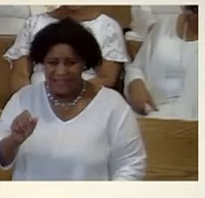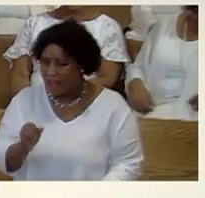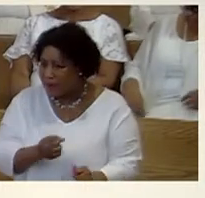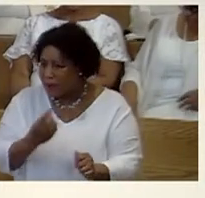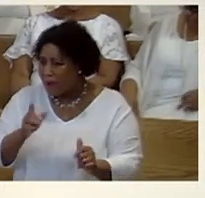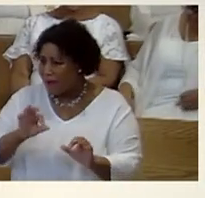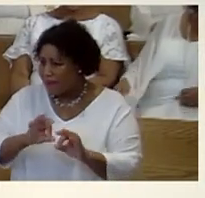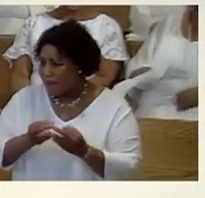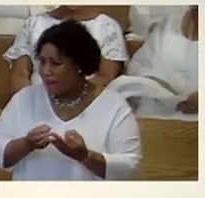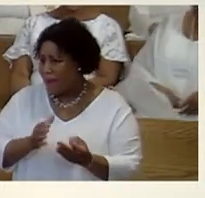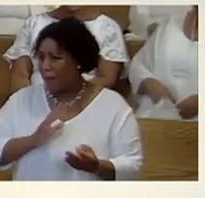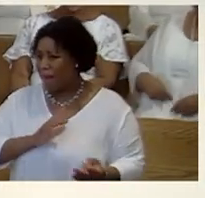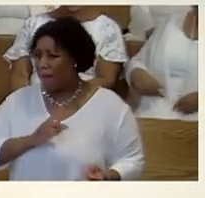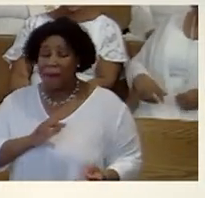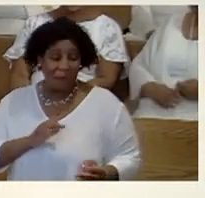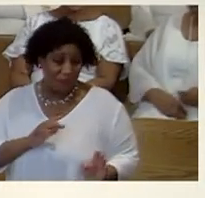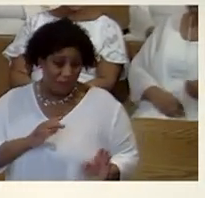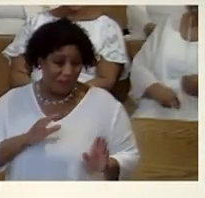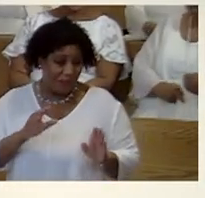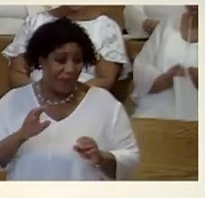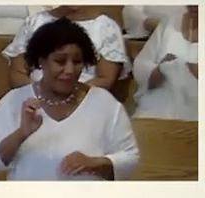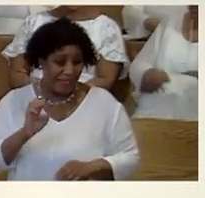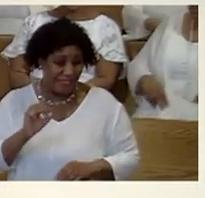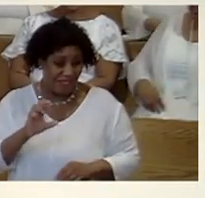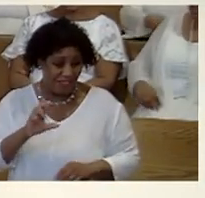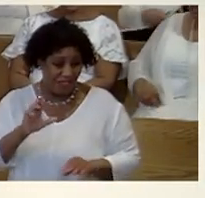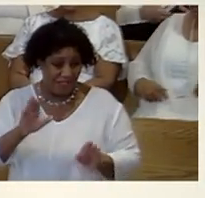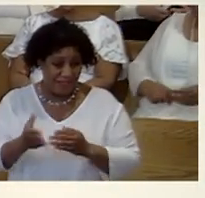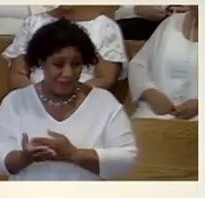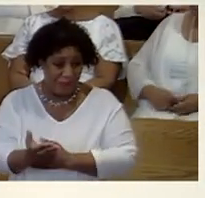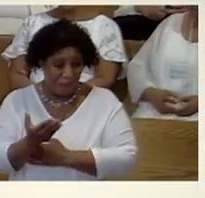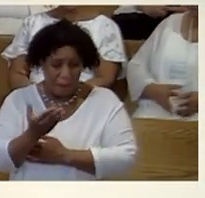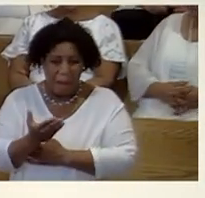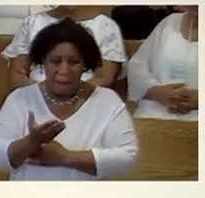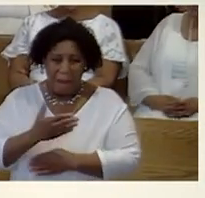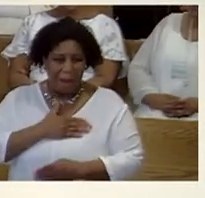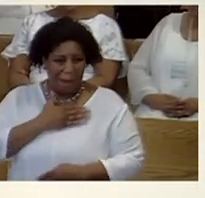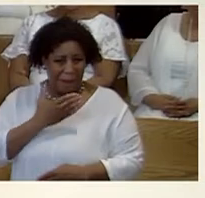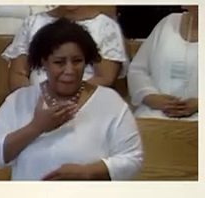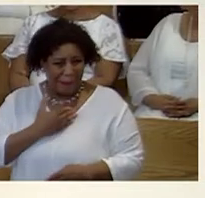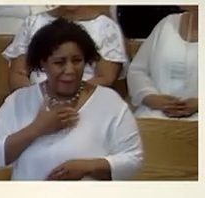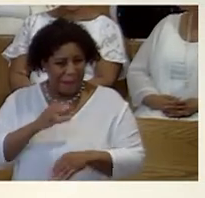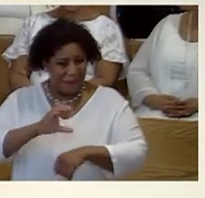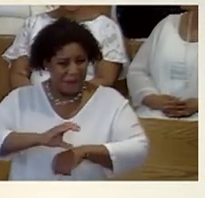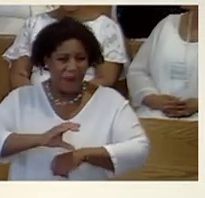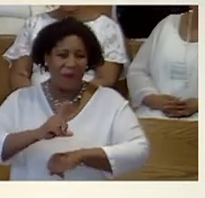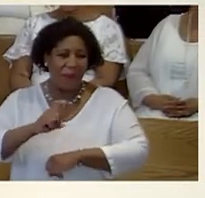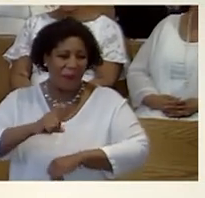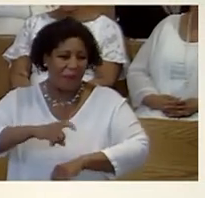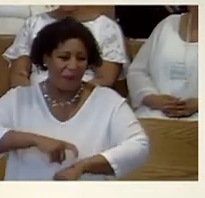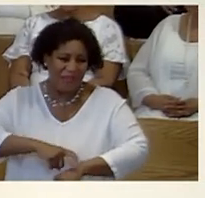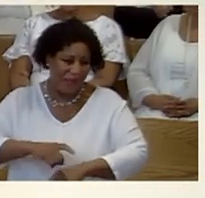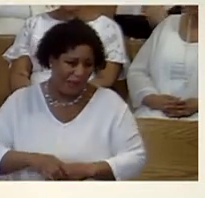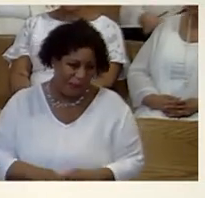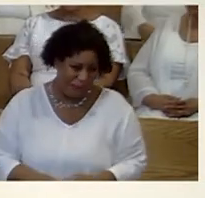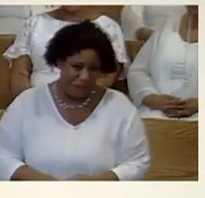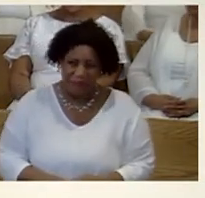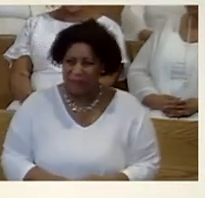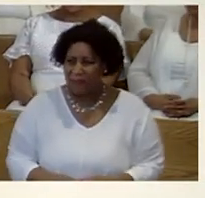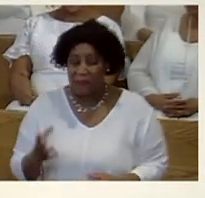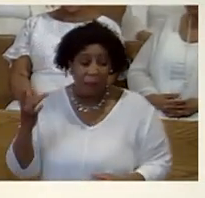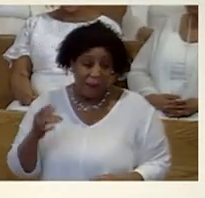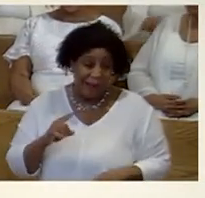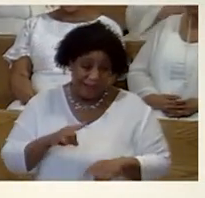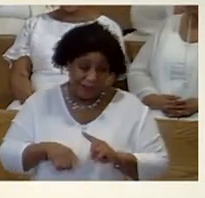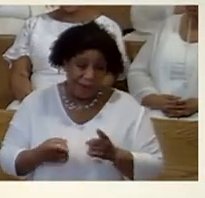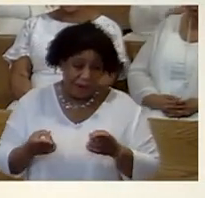families. Amen. On this Easter Sunday morning, we are just glad to be in the house one more time, because it